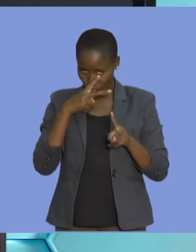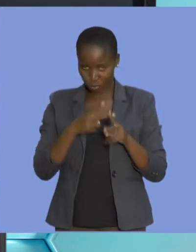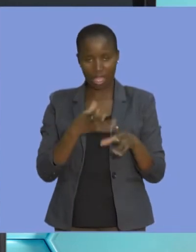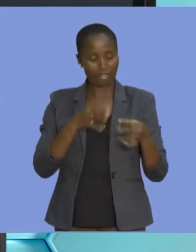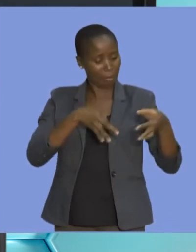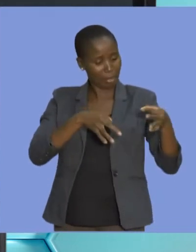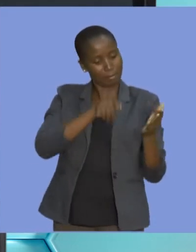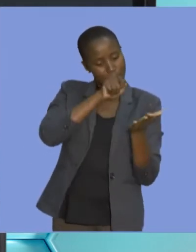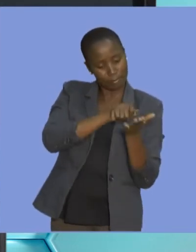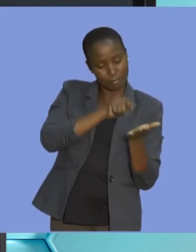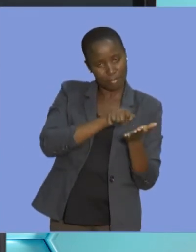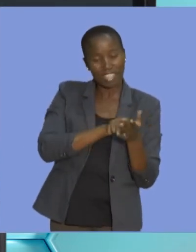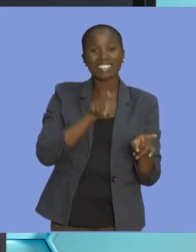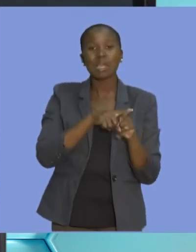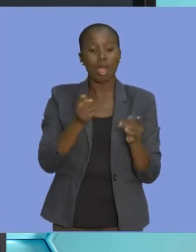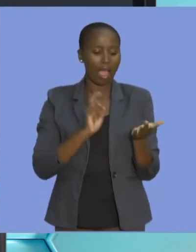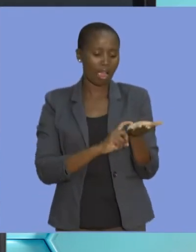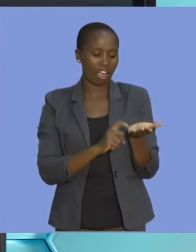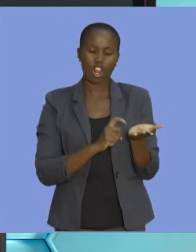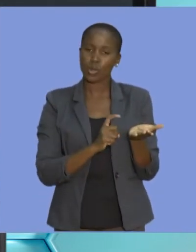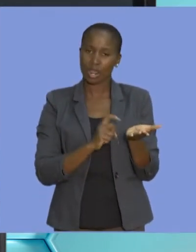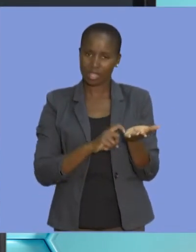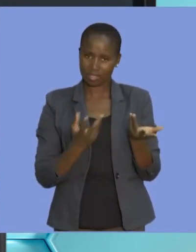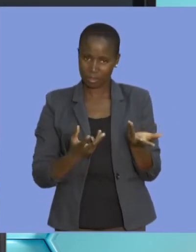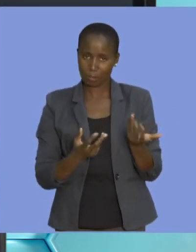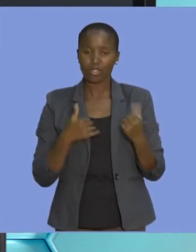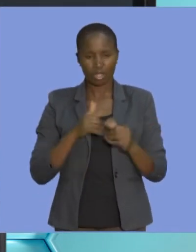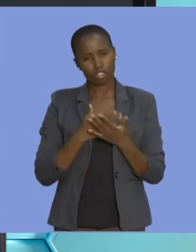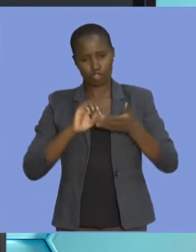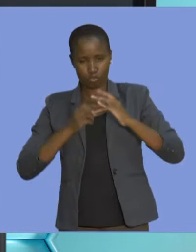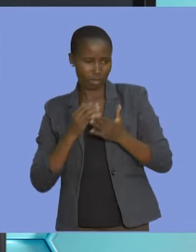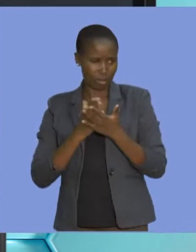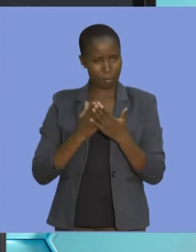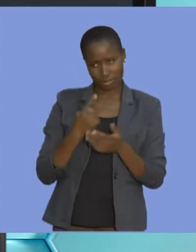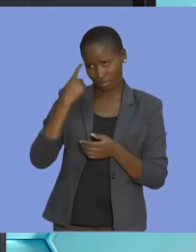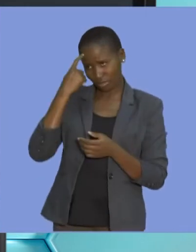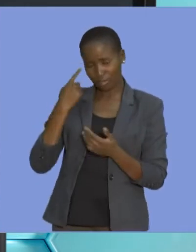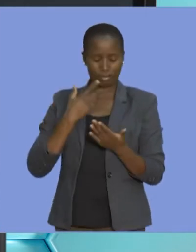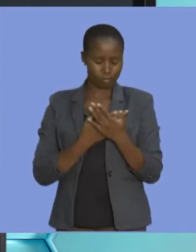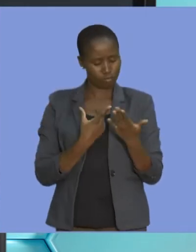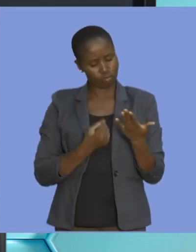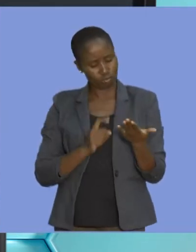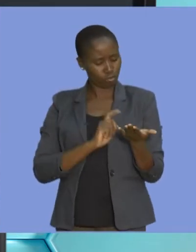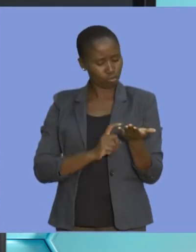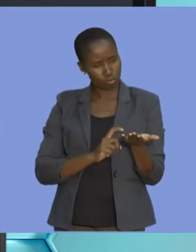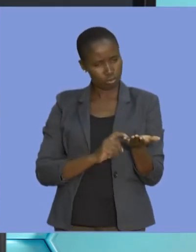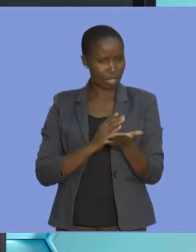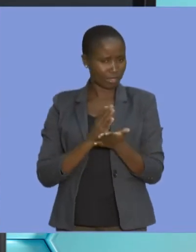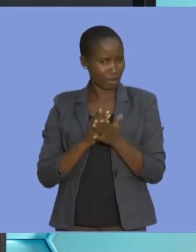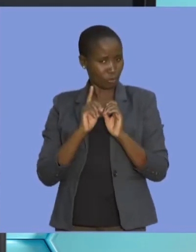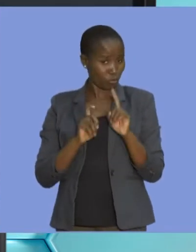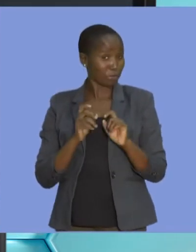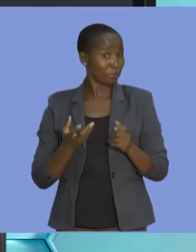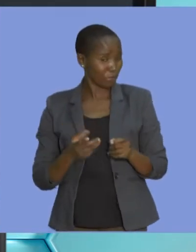and have your calculator there and try some of the problem. I mean, when you go on break, think about some of the questions. That's a